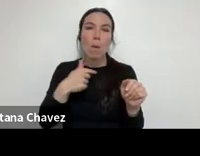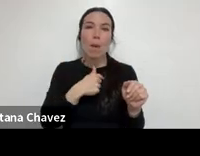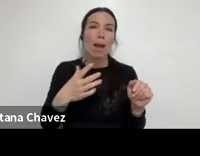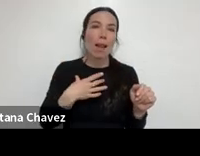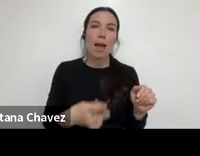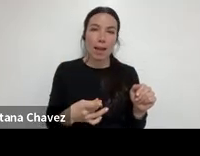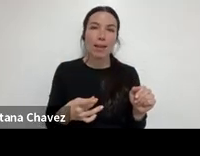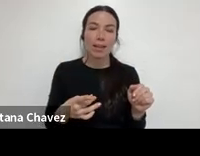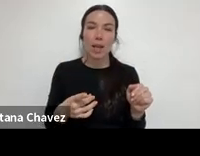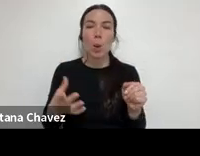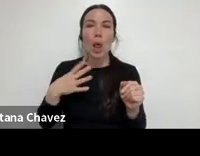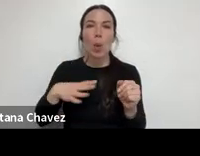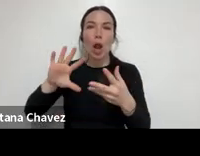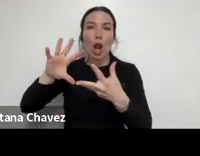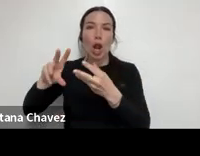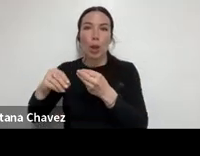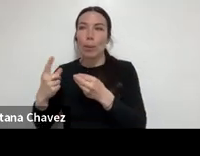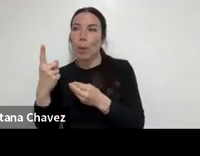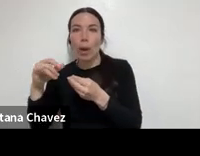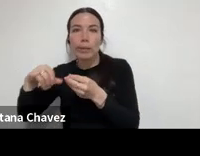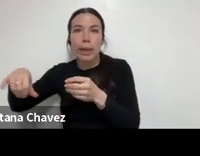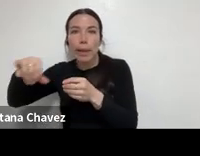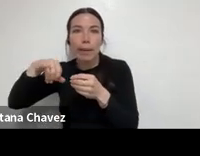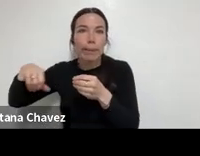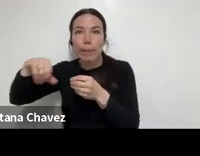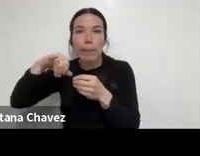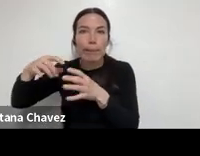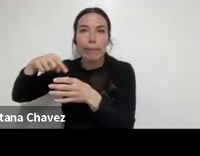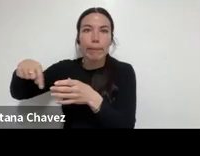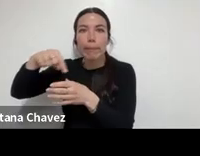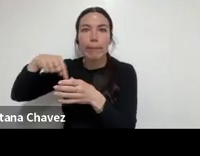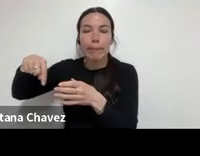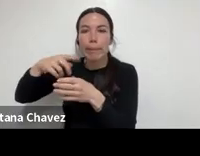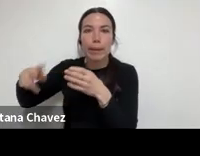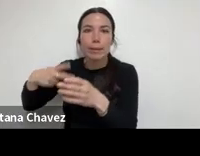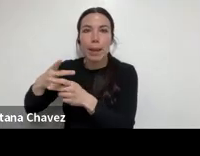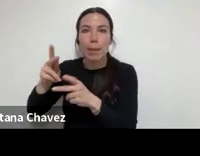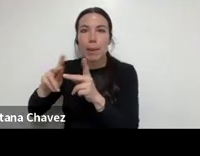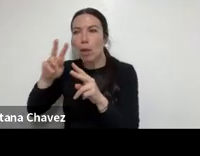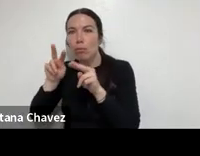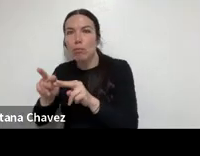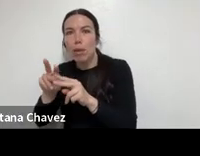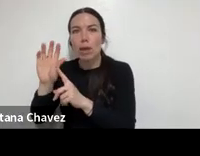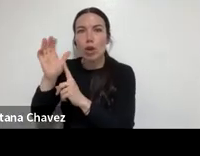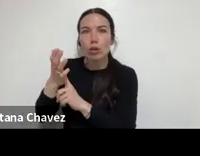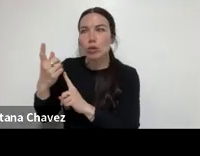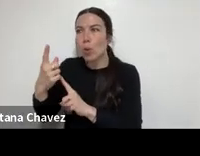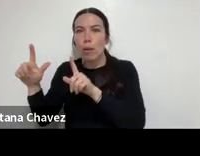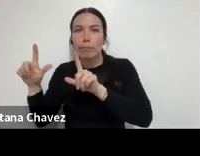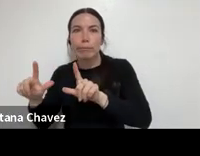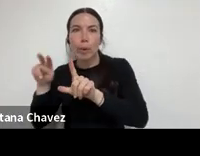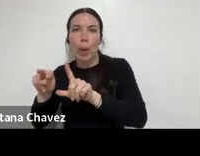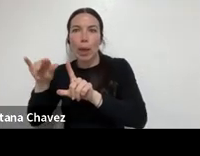of monoculture islands that are only looking at one aspect of culture. We